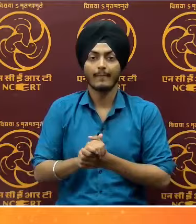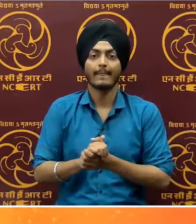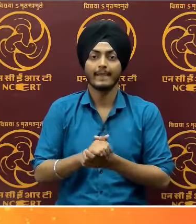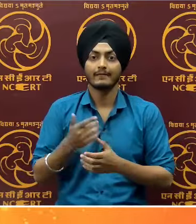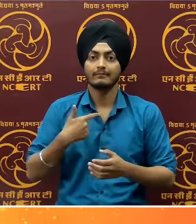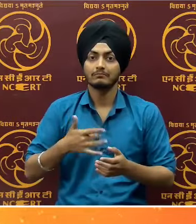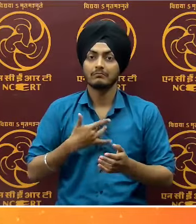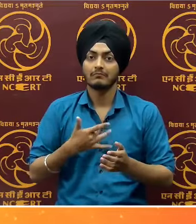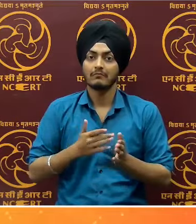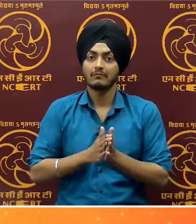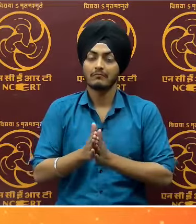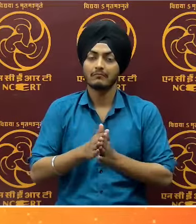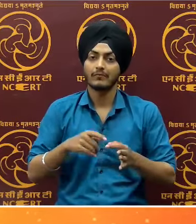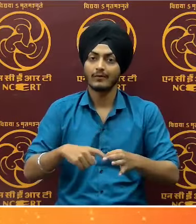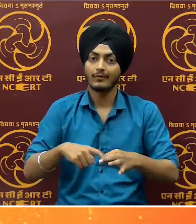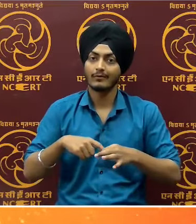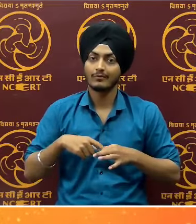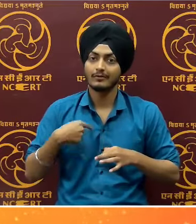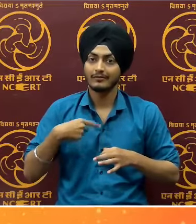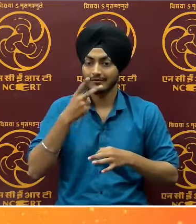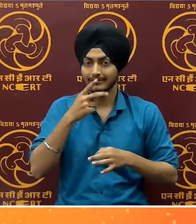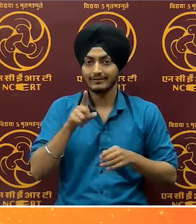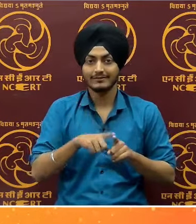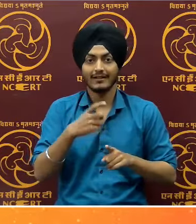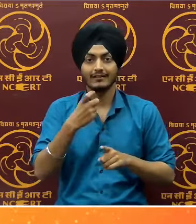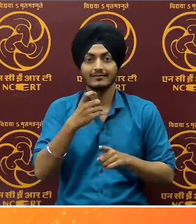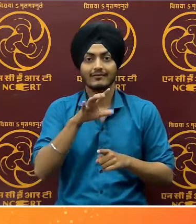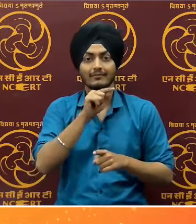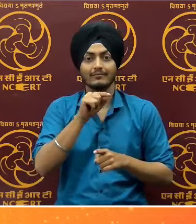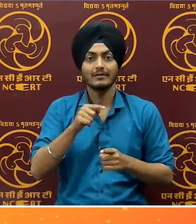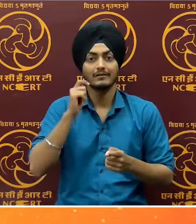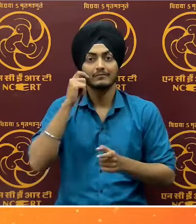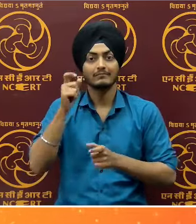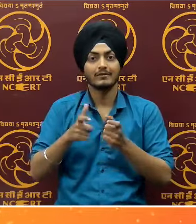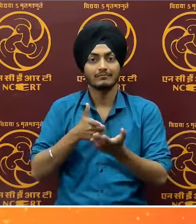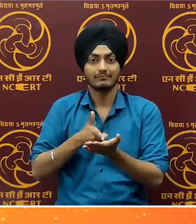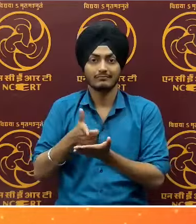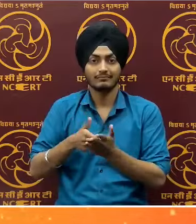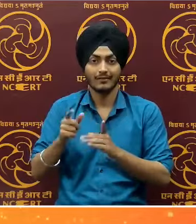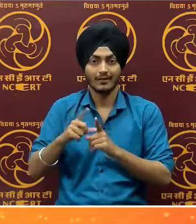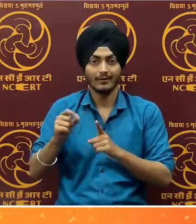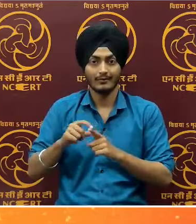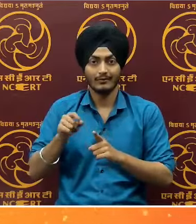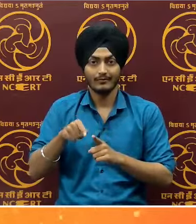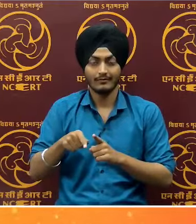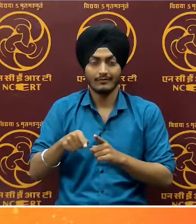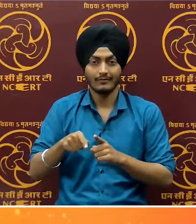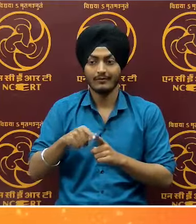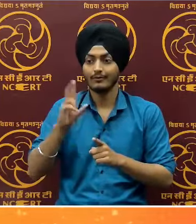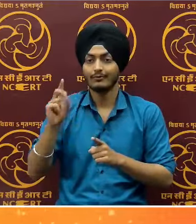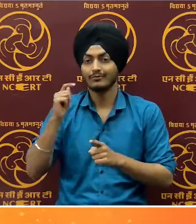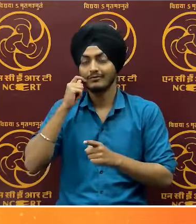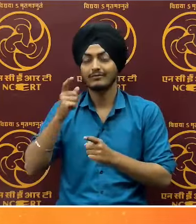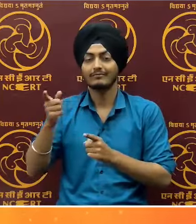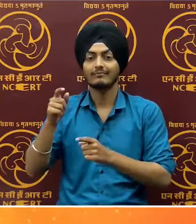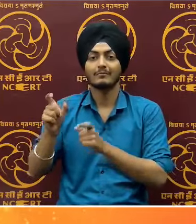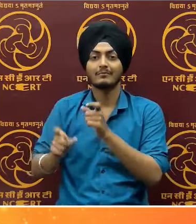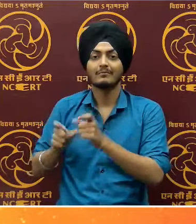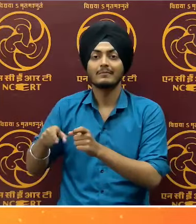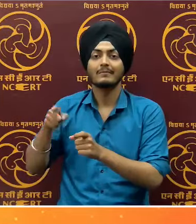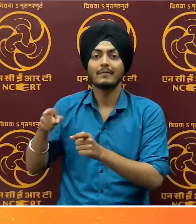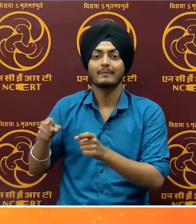and the like 75% of the villagers are doing farming activities. So, non-farming activities are